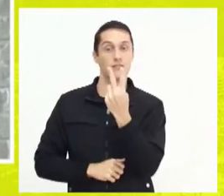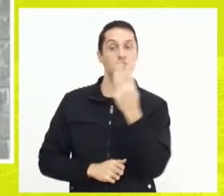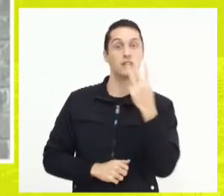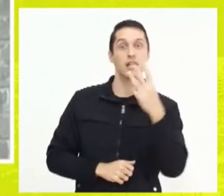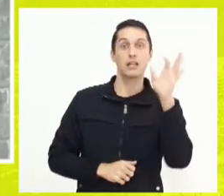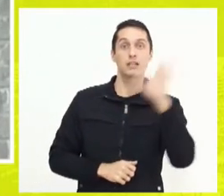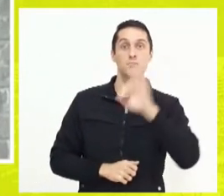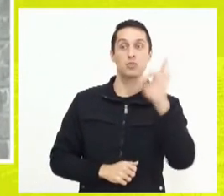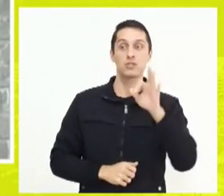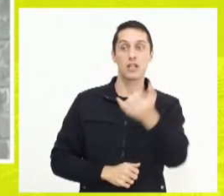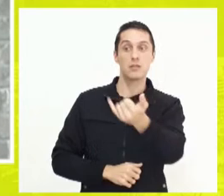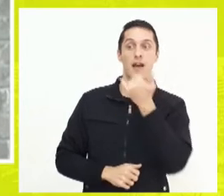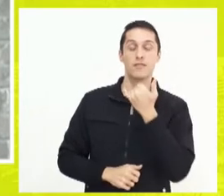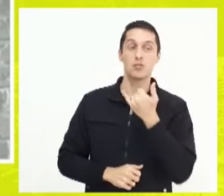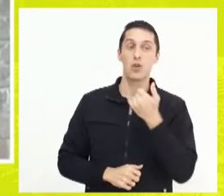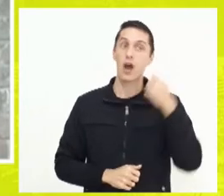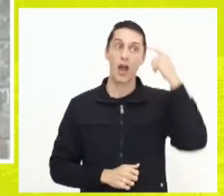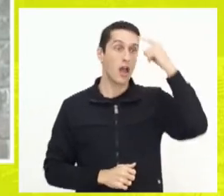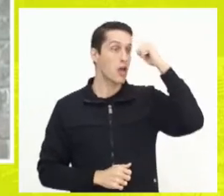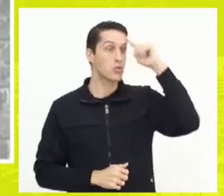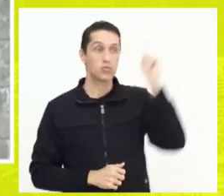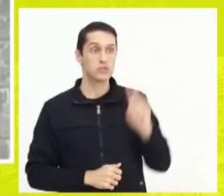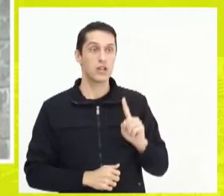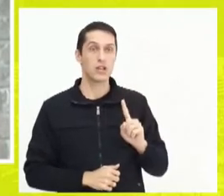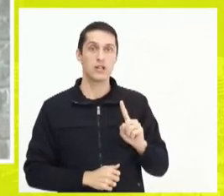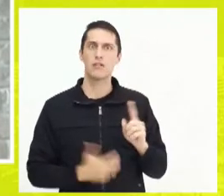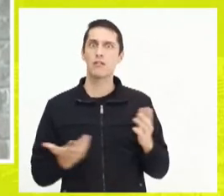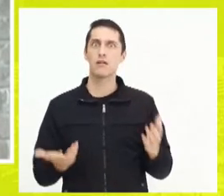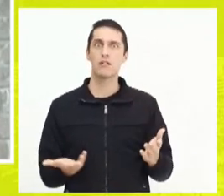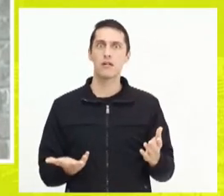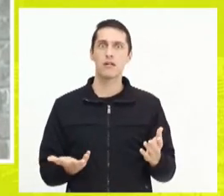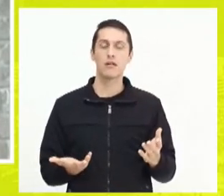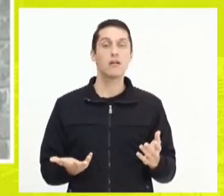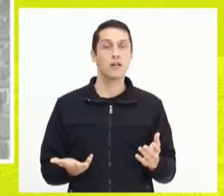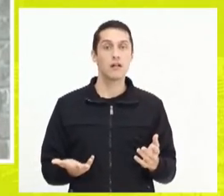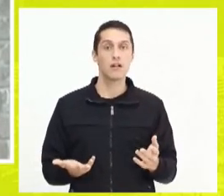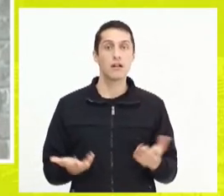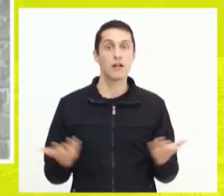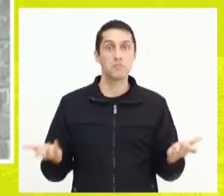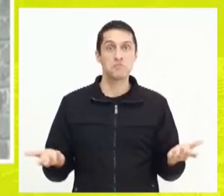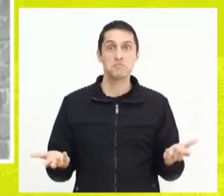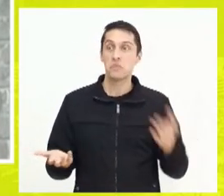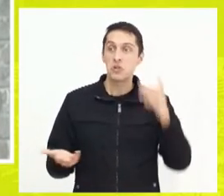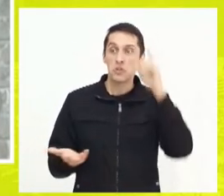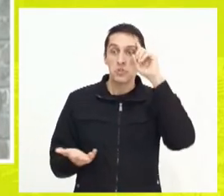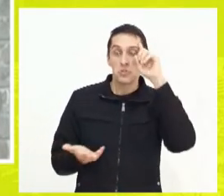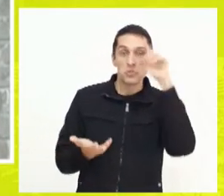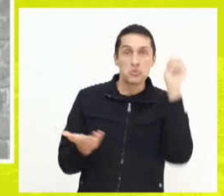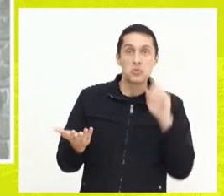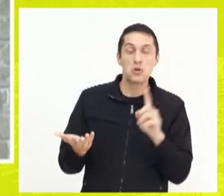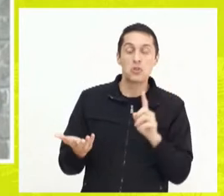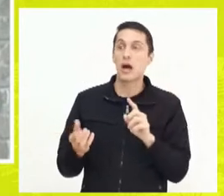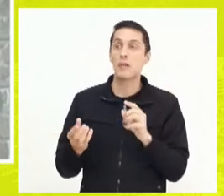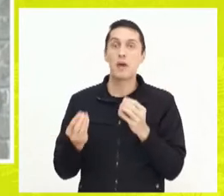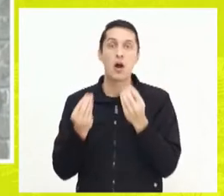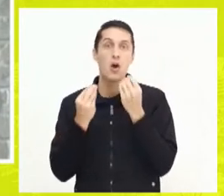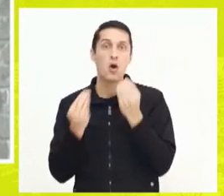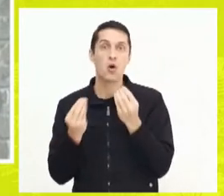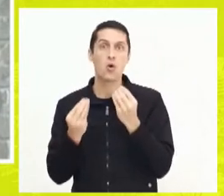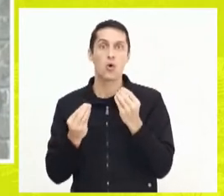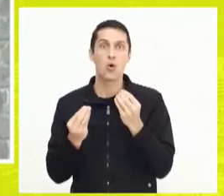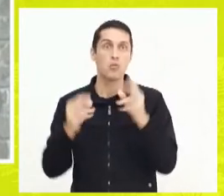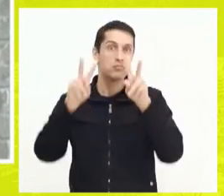i don't know which i thought was symptomatic almost one-fourth don't even know what to